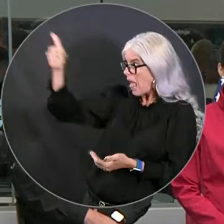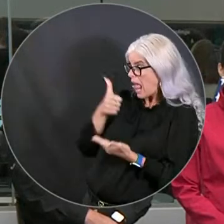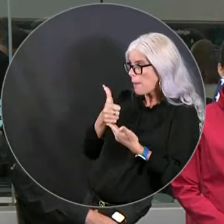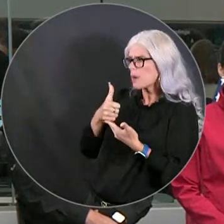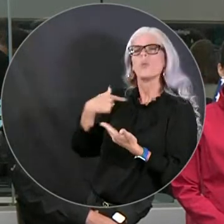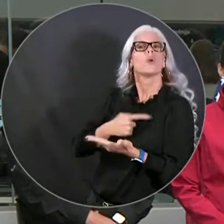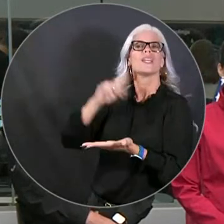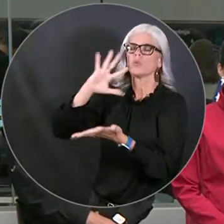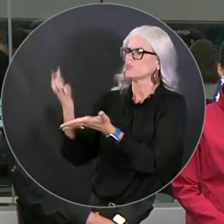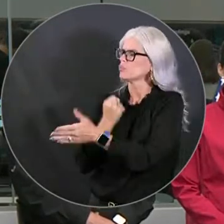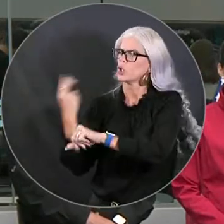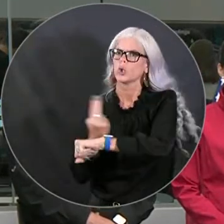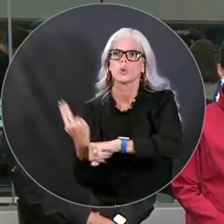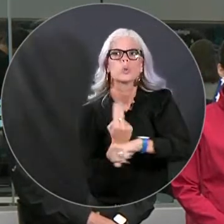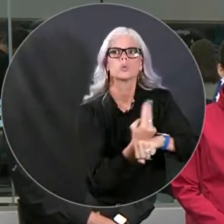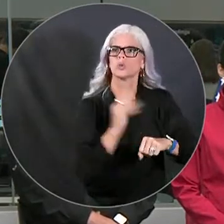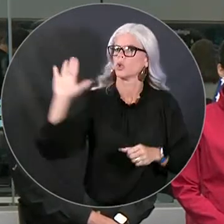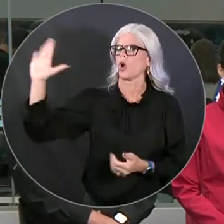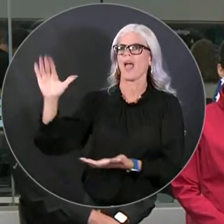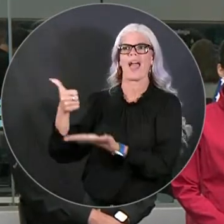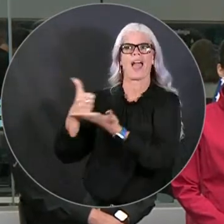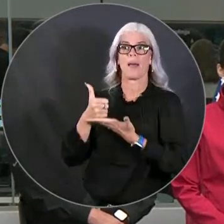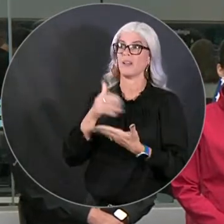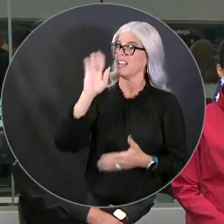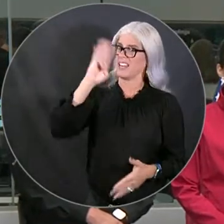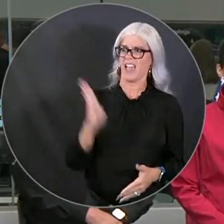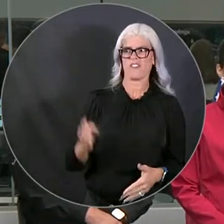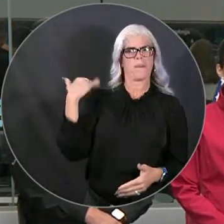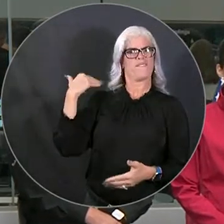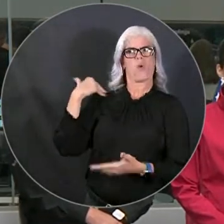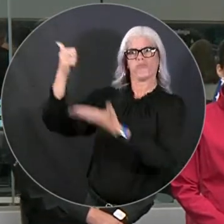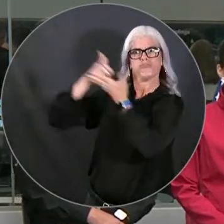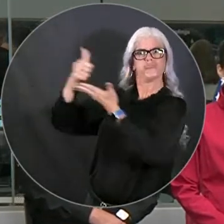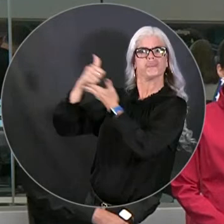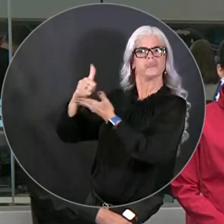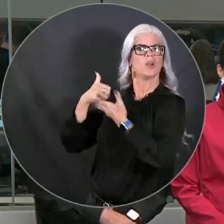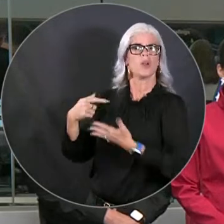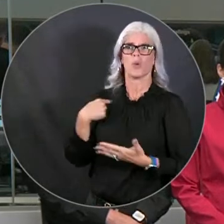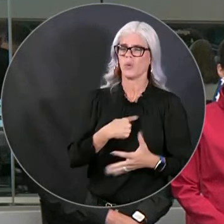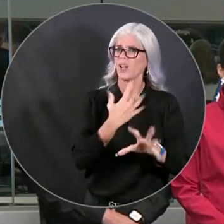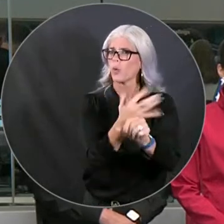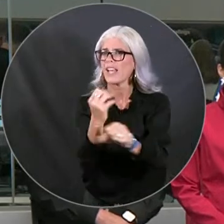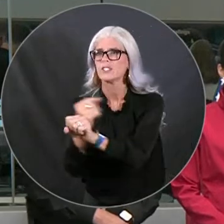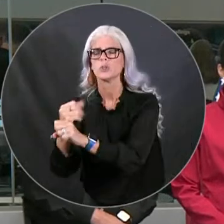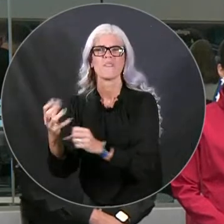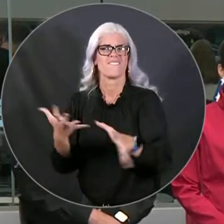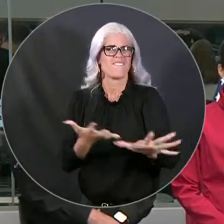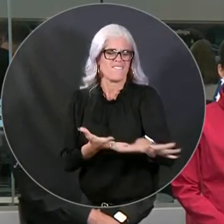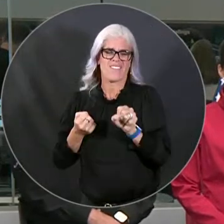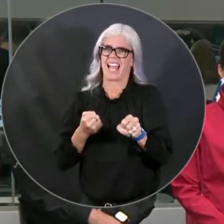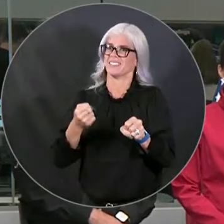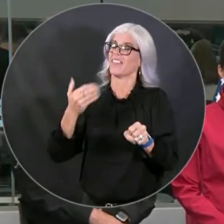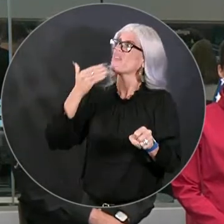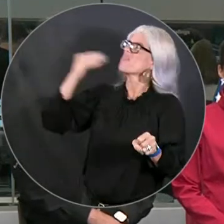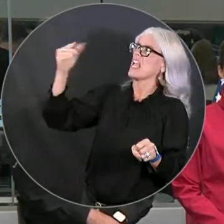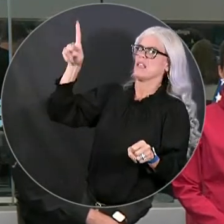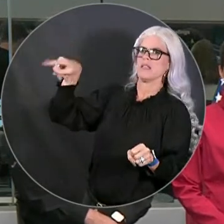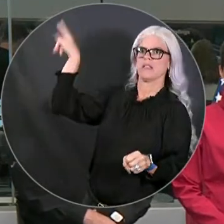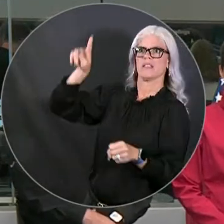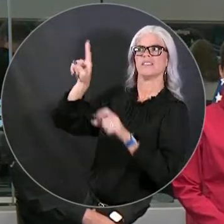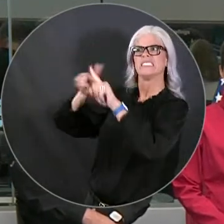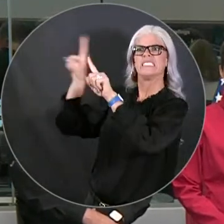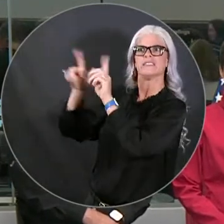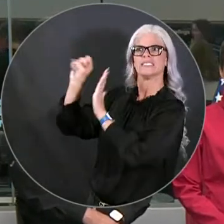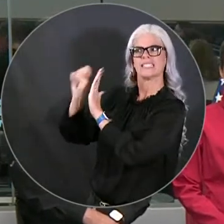effort mobilized for this many rescues this quickly, but we appreciate it, and we will make good use of it. We want people to be